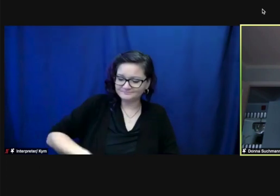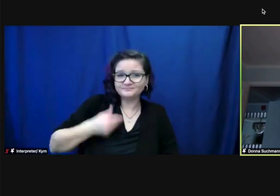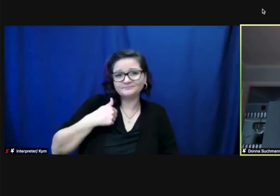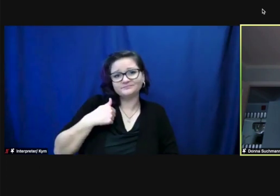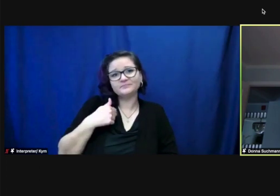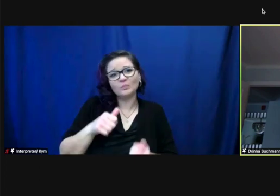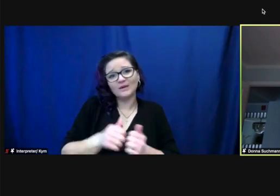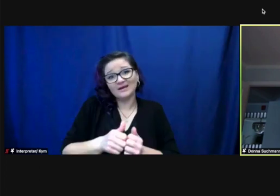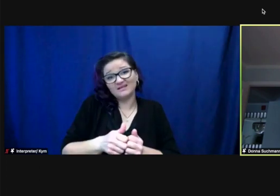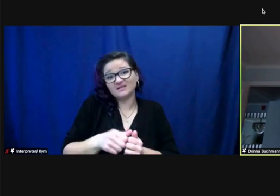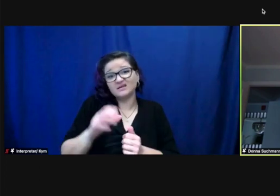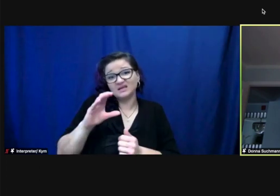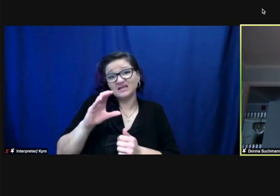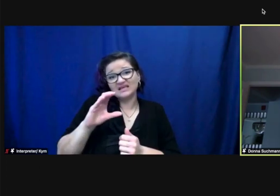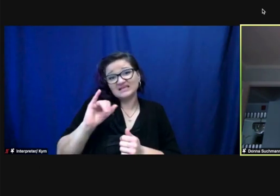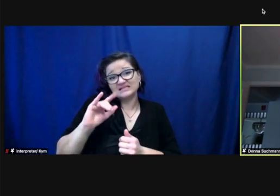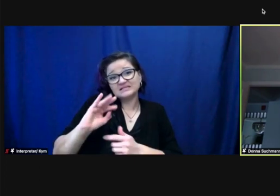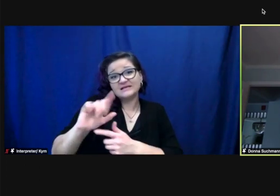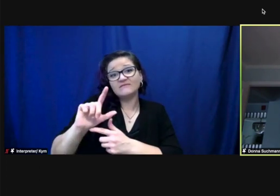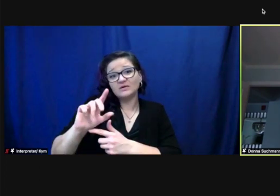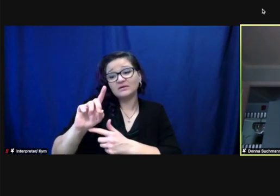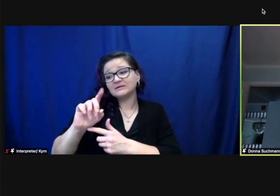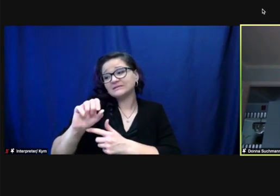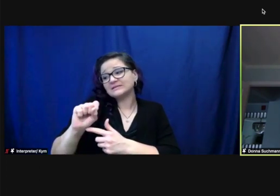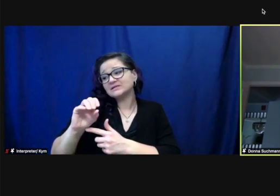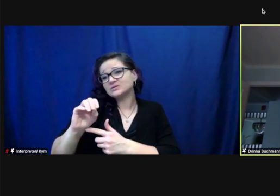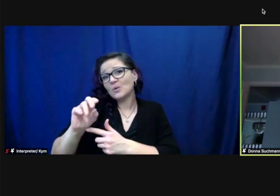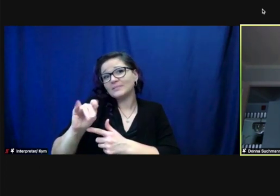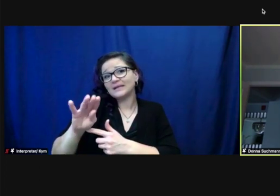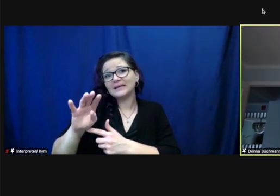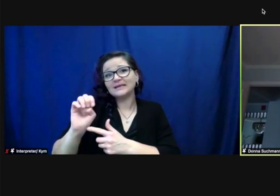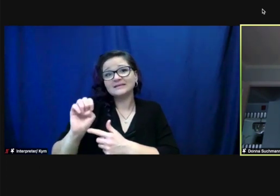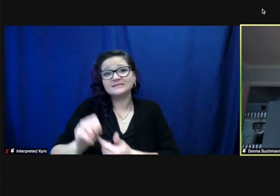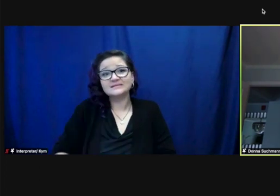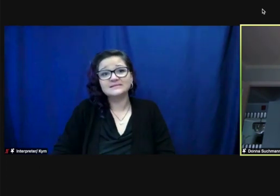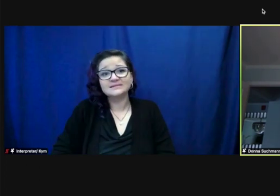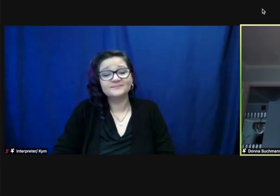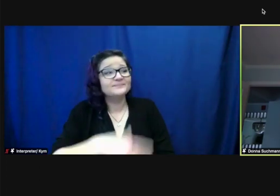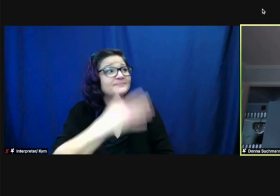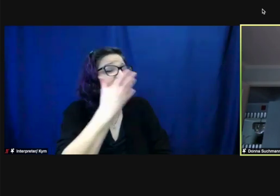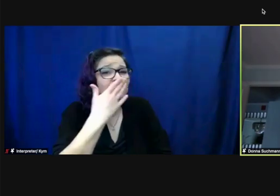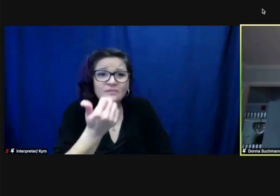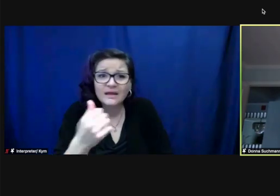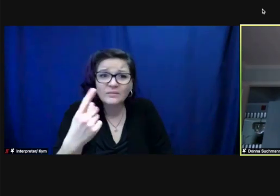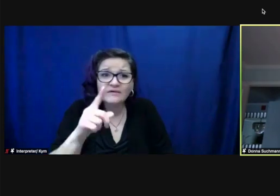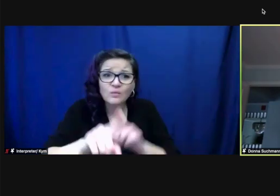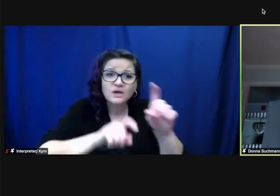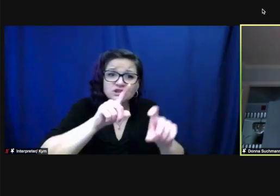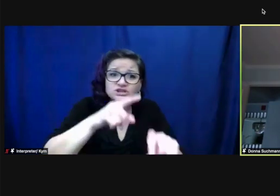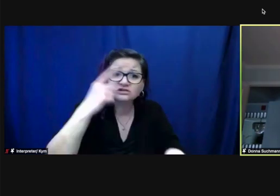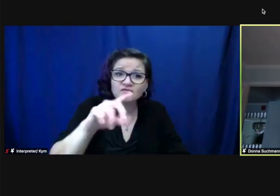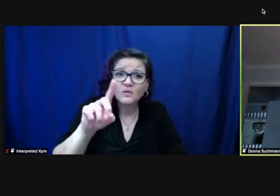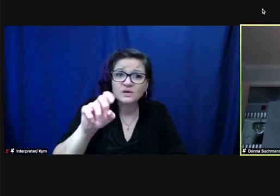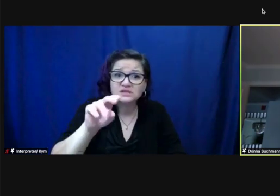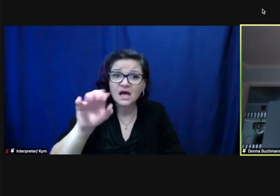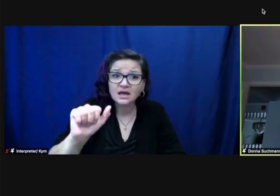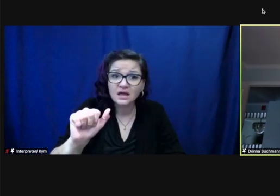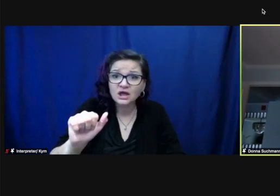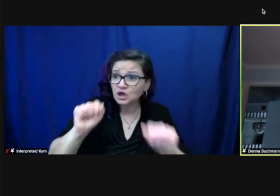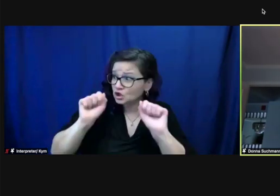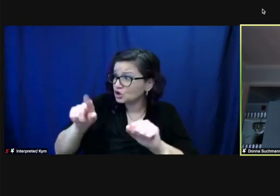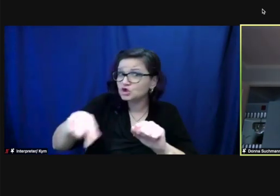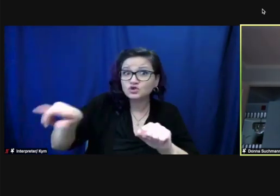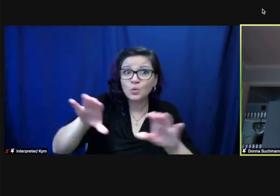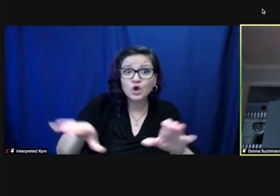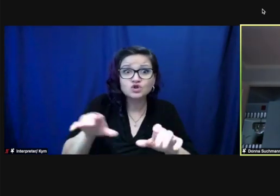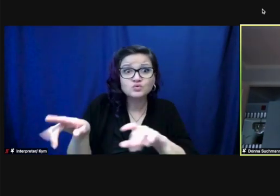disobedience. Thank you, Donna. Does anybody have any questions for Donna? Would you be able to do what she did? How would you